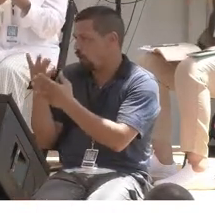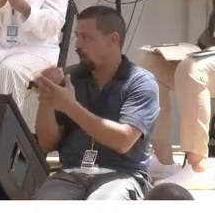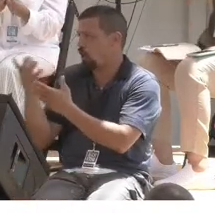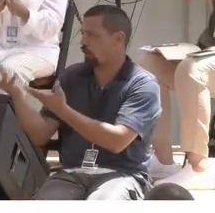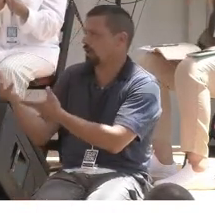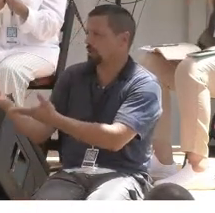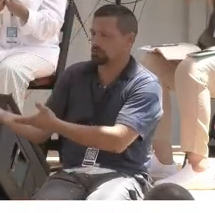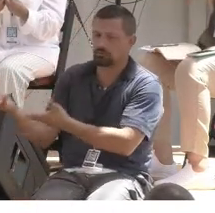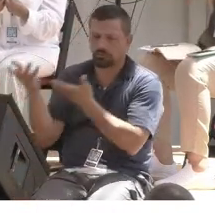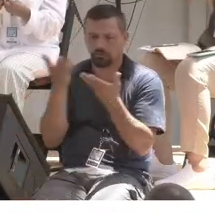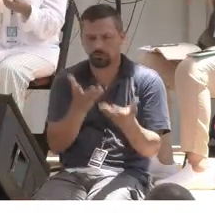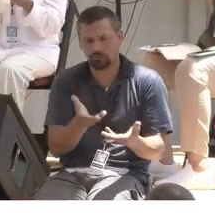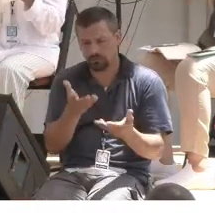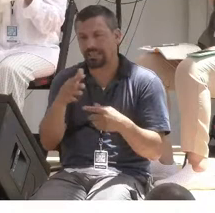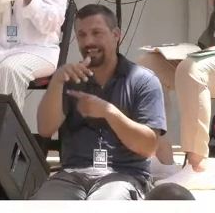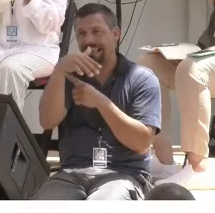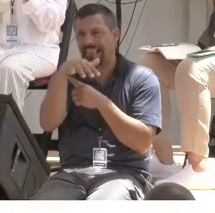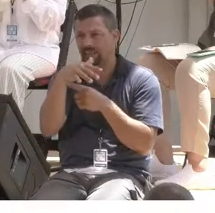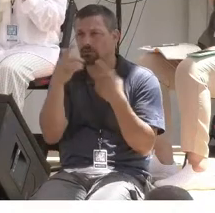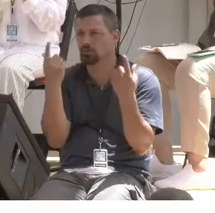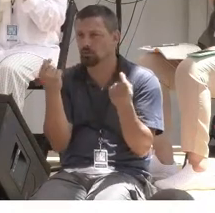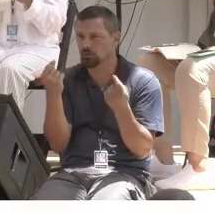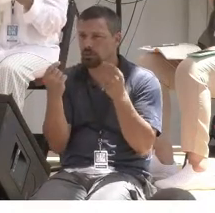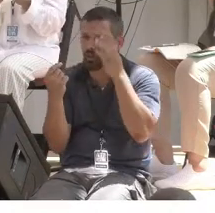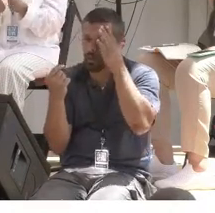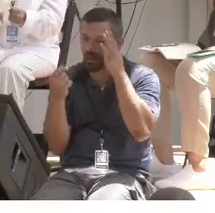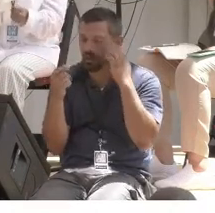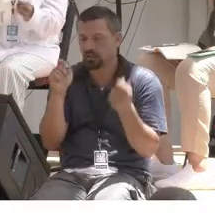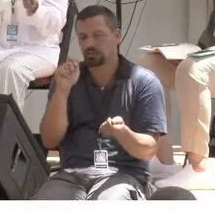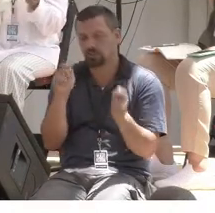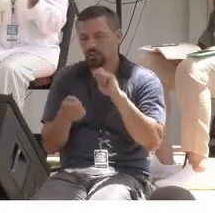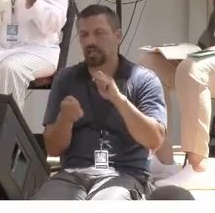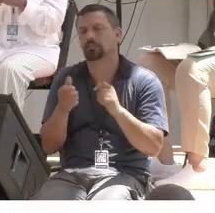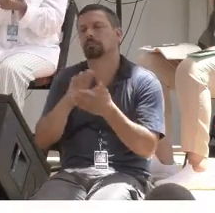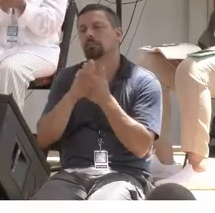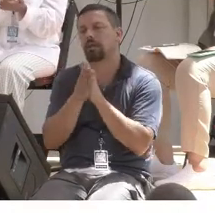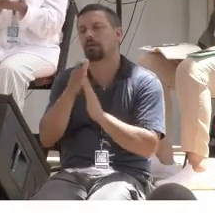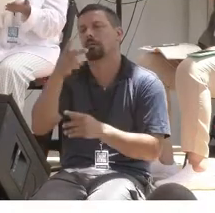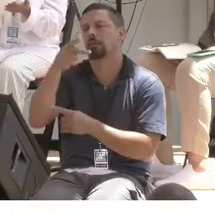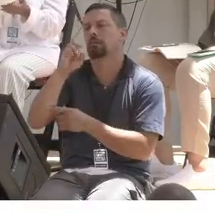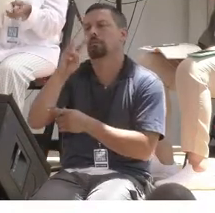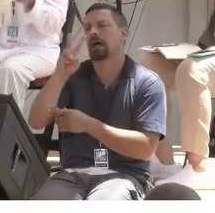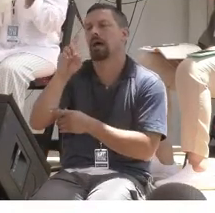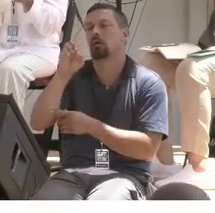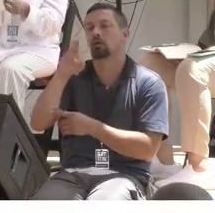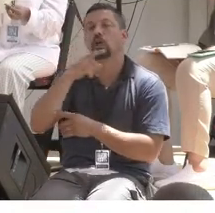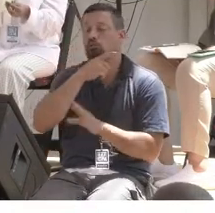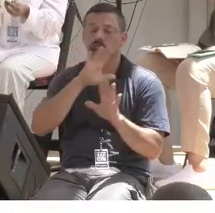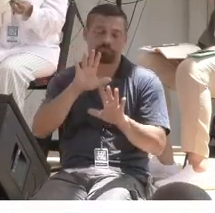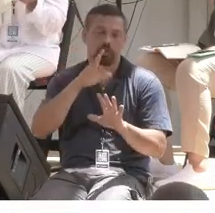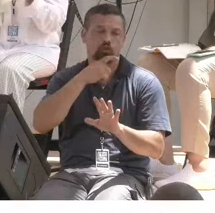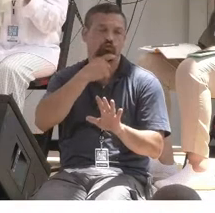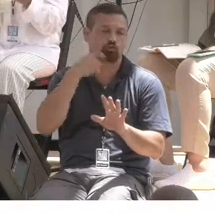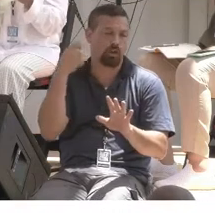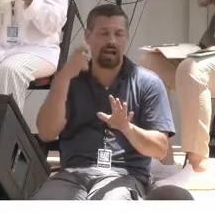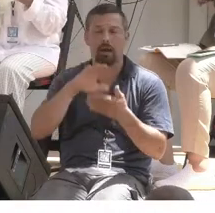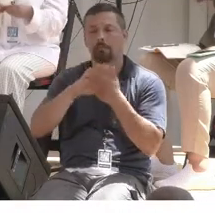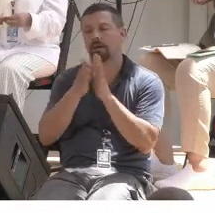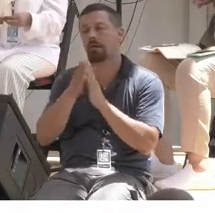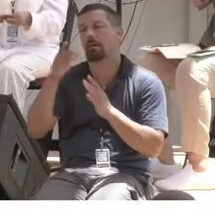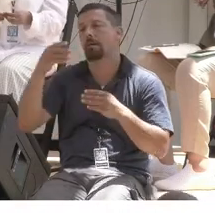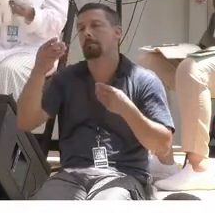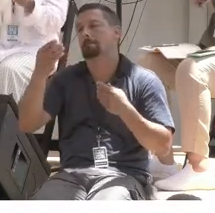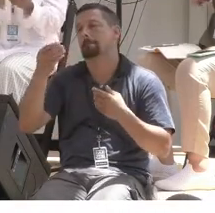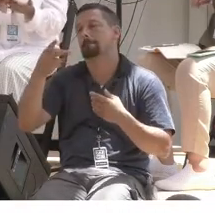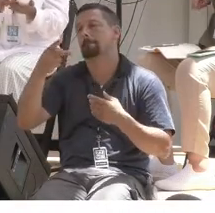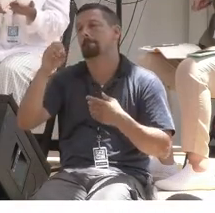leaves of the henna plant, and they turn it into powder. First they dry it, and then turn it into powder, and then